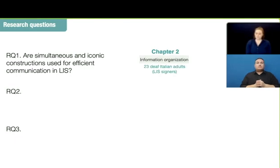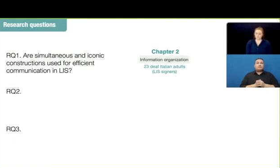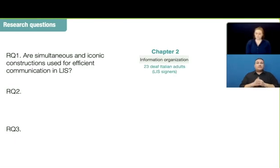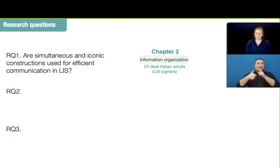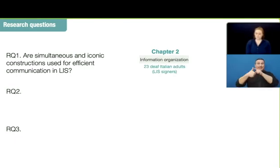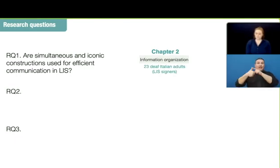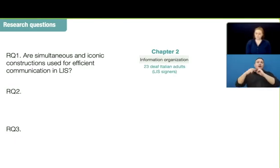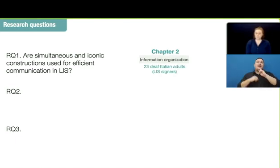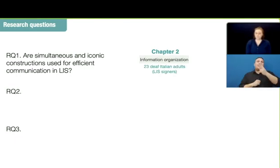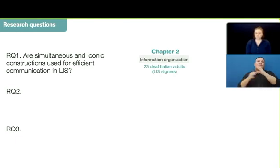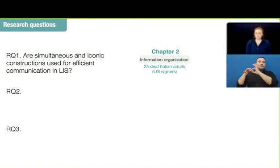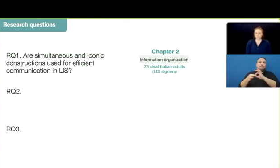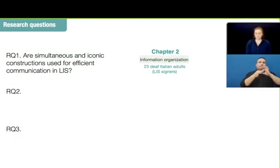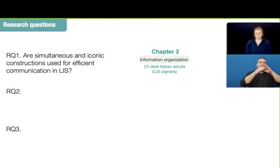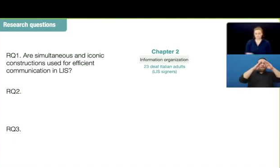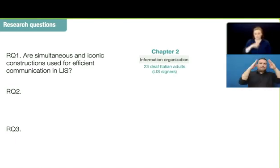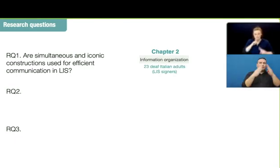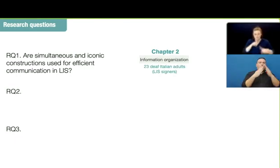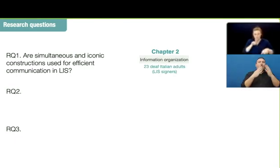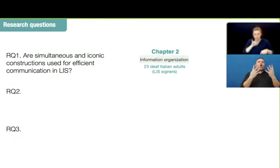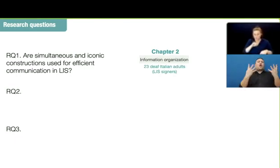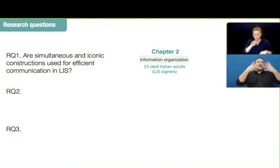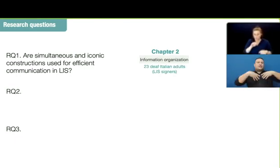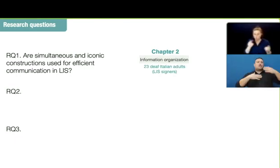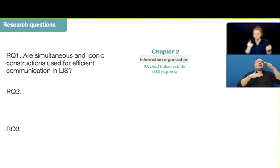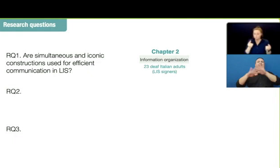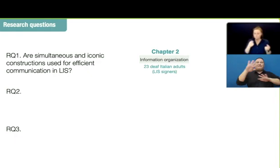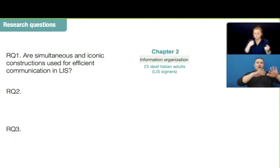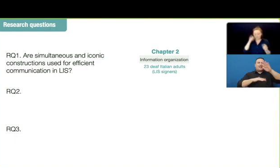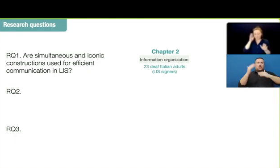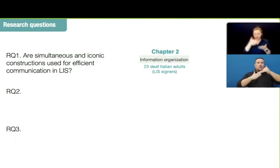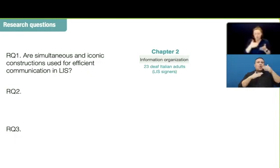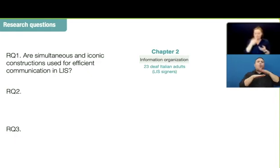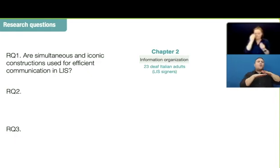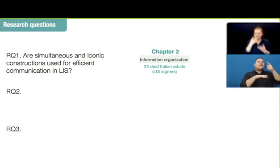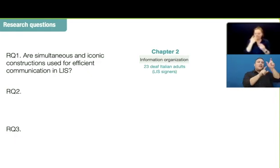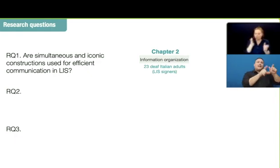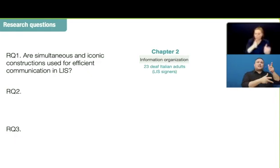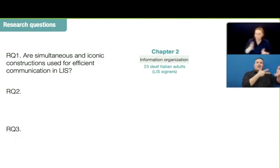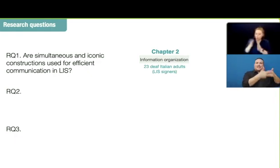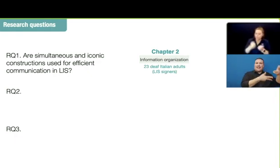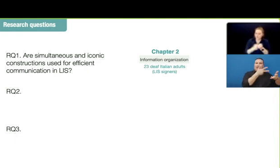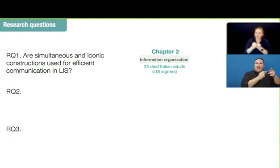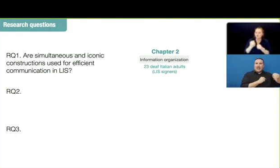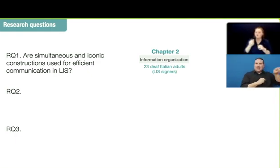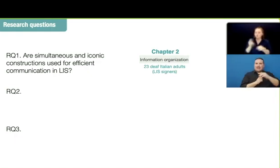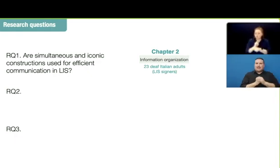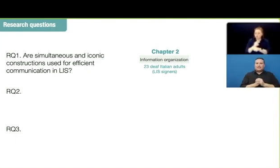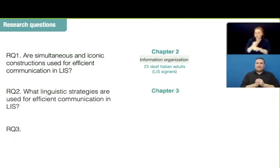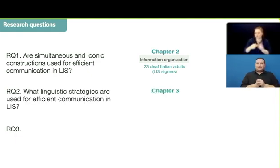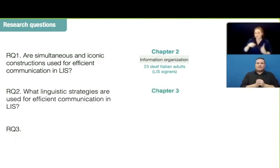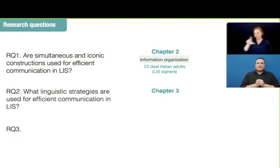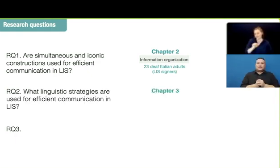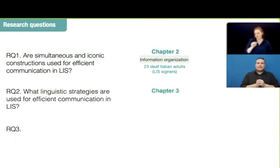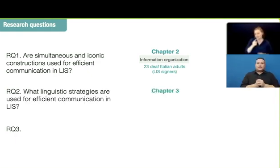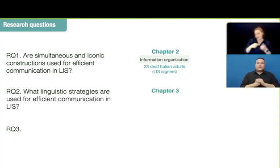To answer this question, I focused on the information organization structure used by list signers.